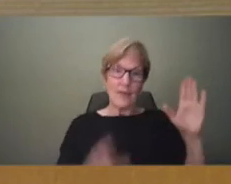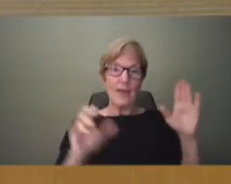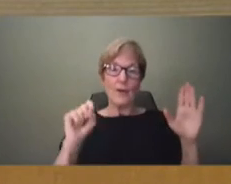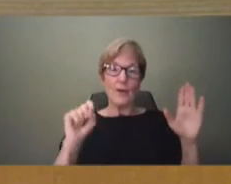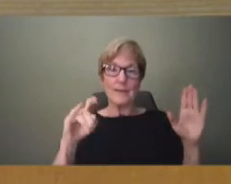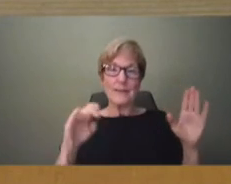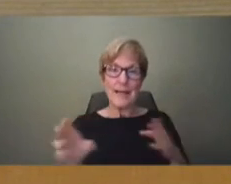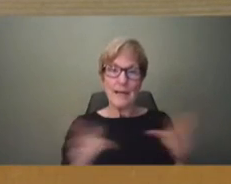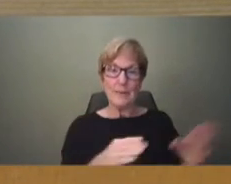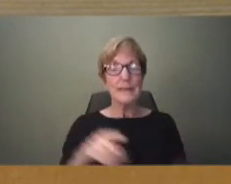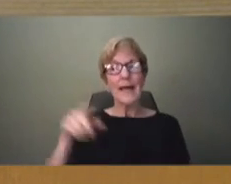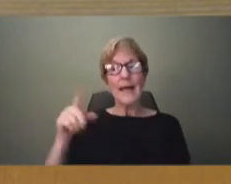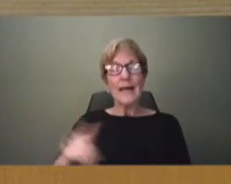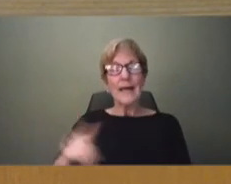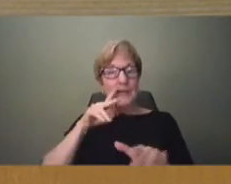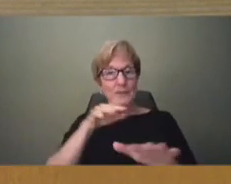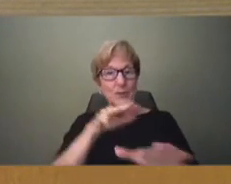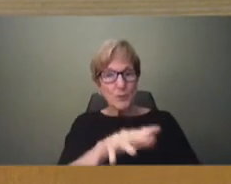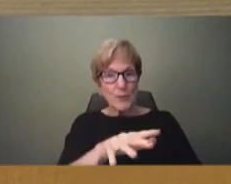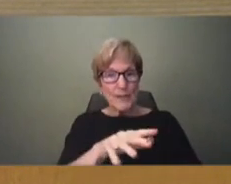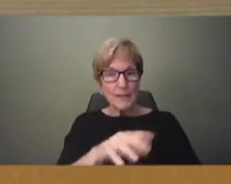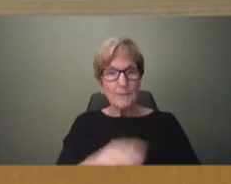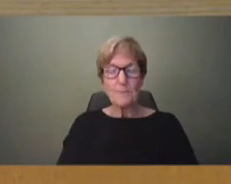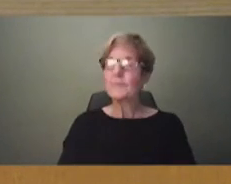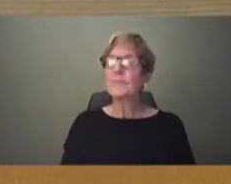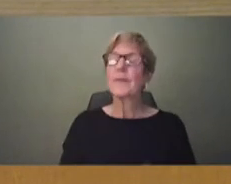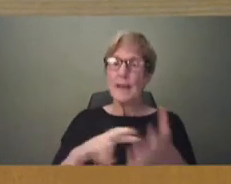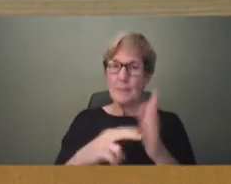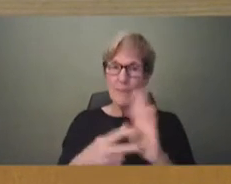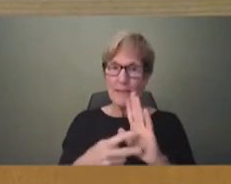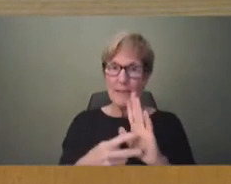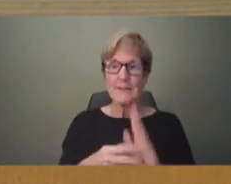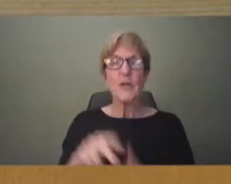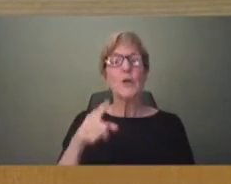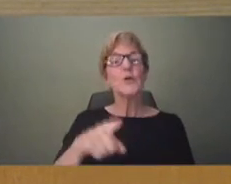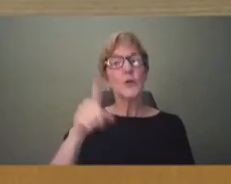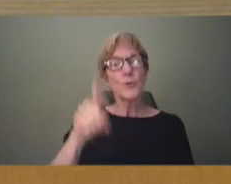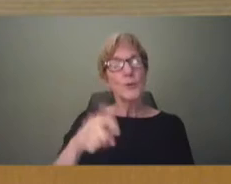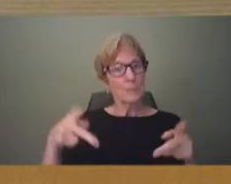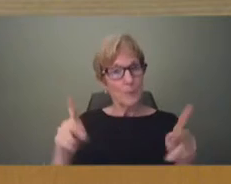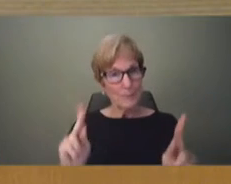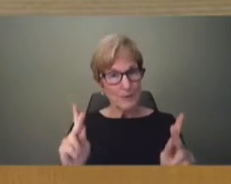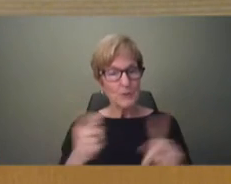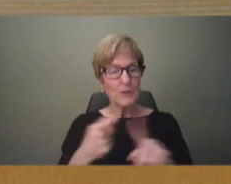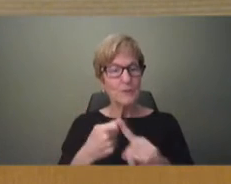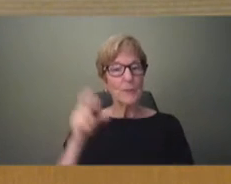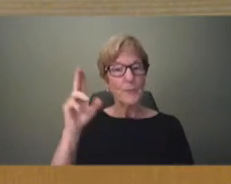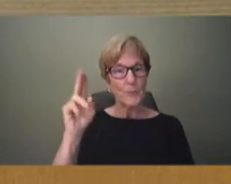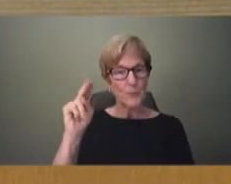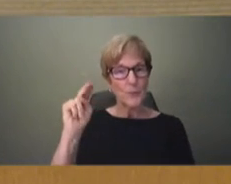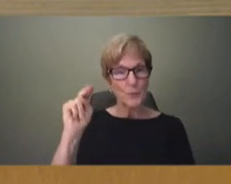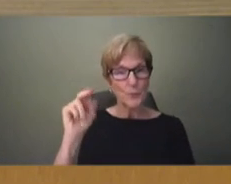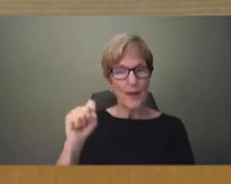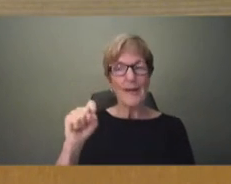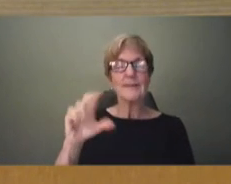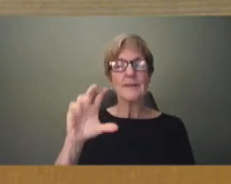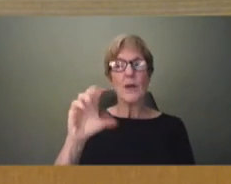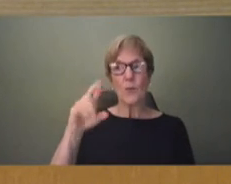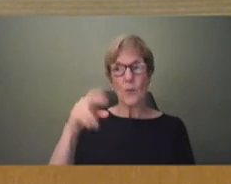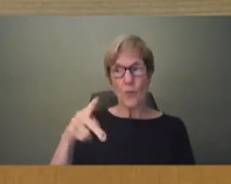this stream is jurisdictional meaning that you need permission from the US core of engineer and the